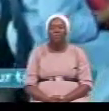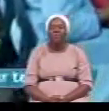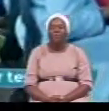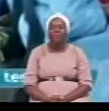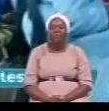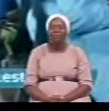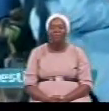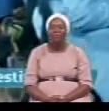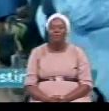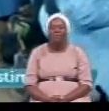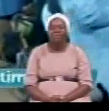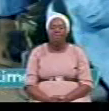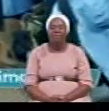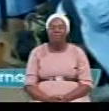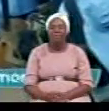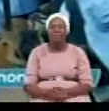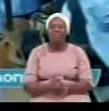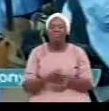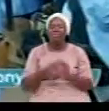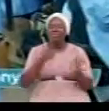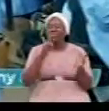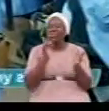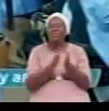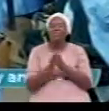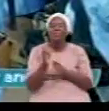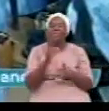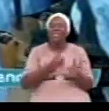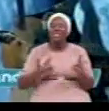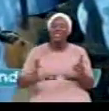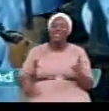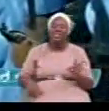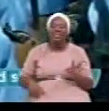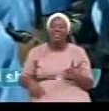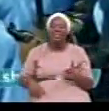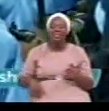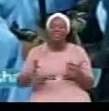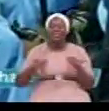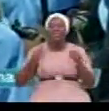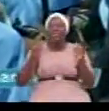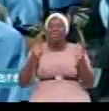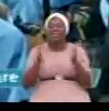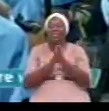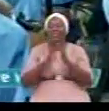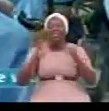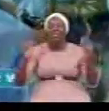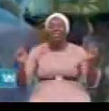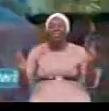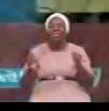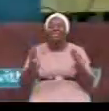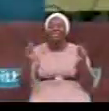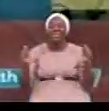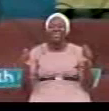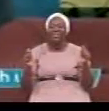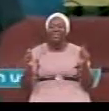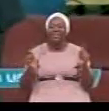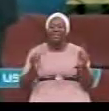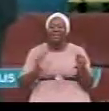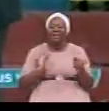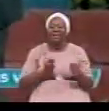Let's have interpretation. Praise the Lord. Hallelujah.